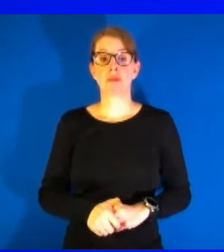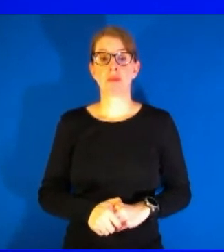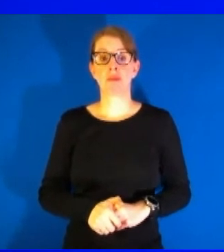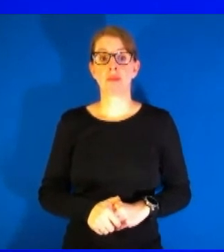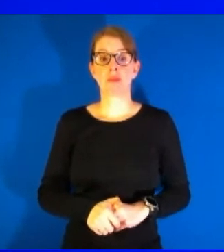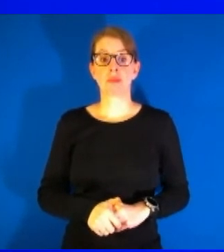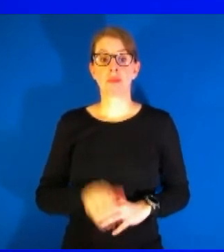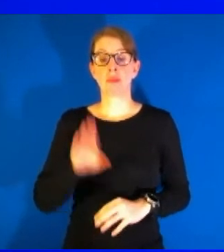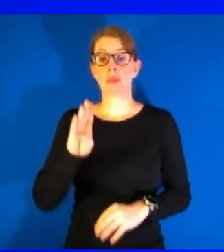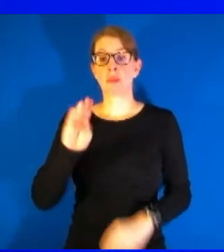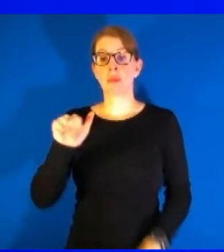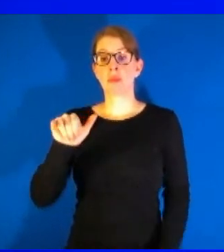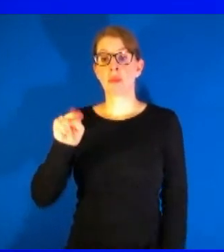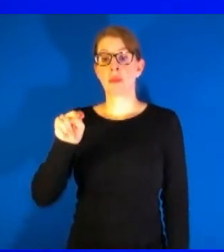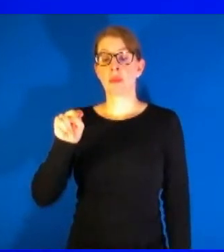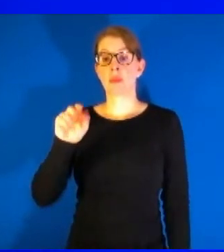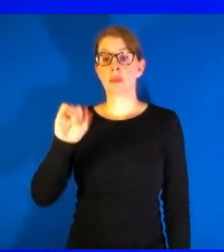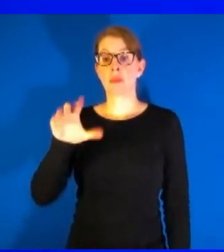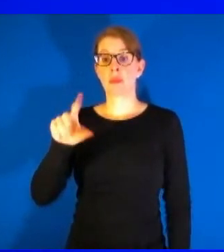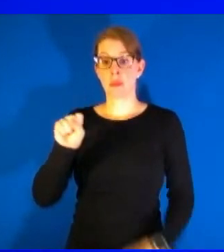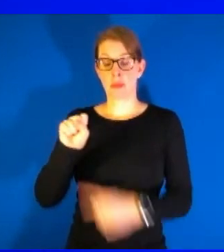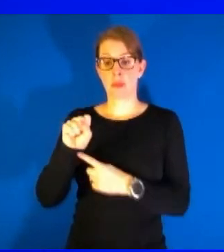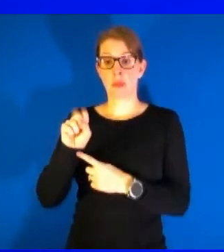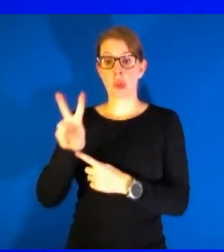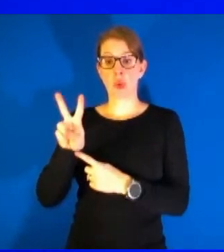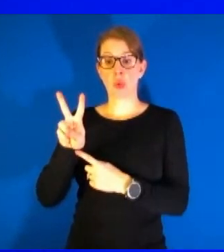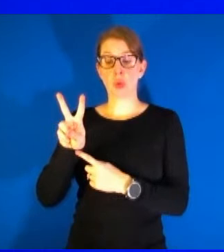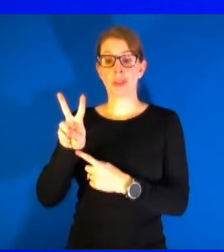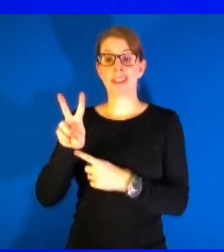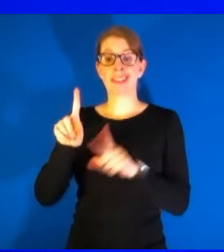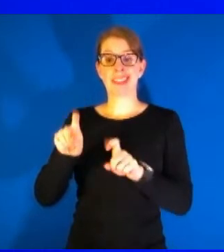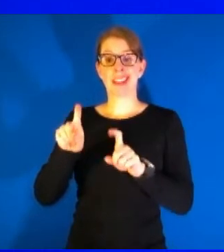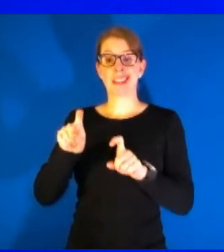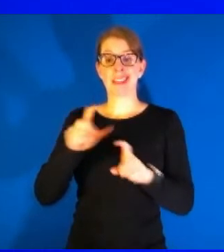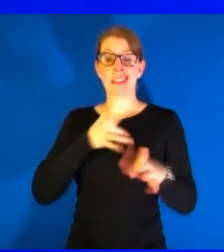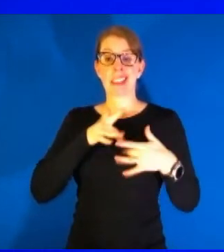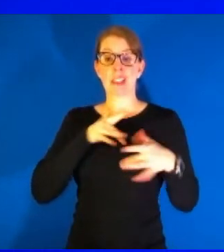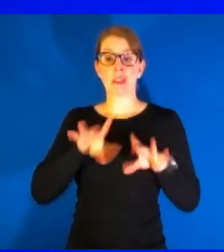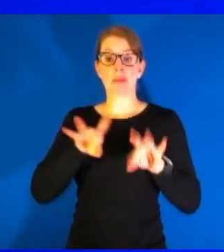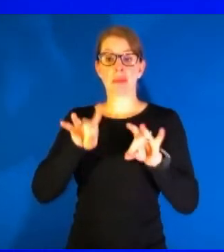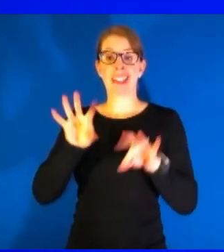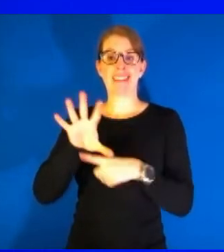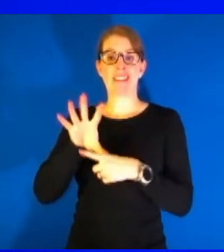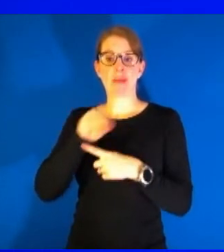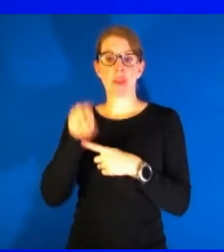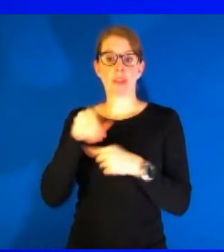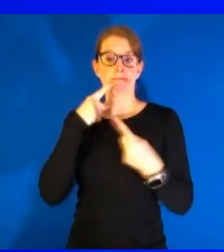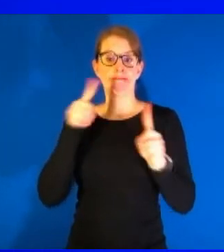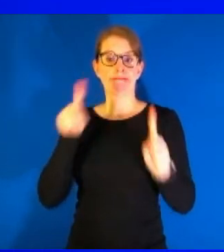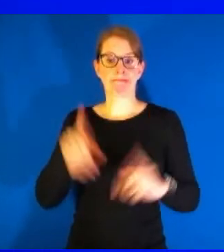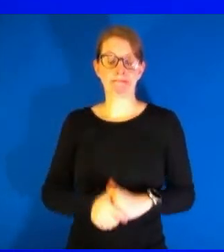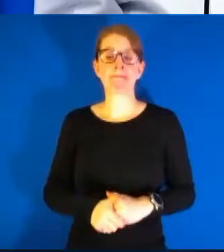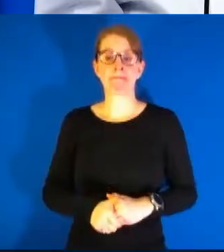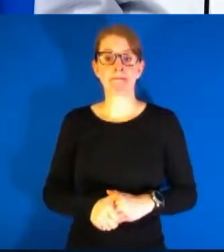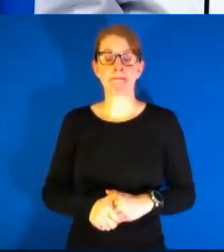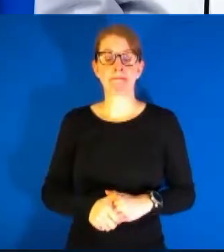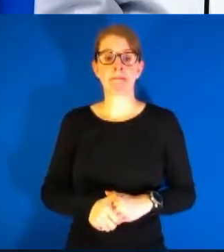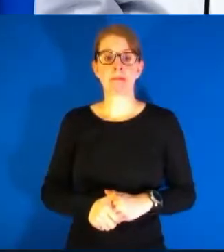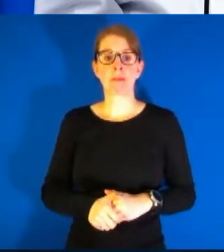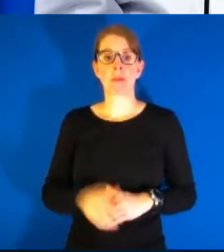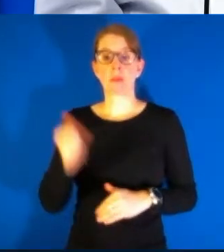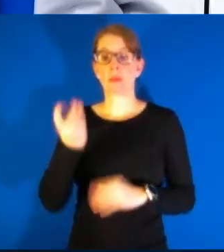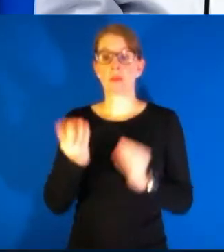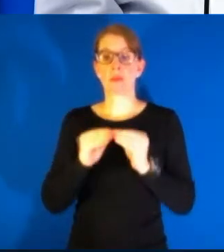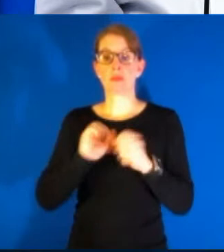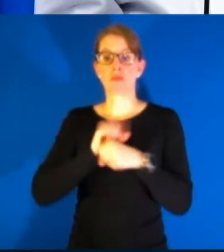Binax-2 test is about 95% sensitive in picking up the disease if you have it and you are symptomatic. Couple more COVID questions for